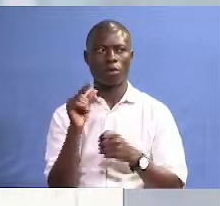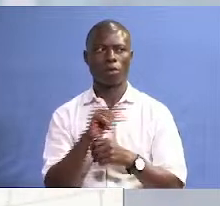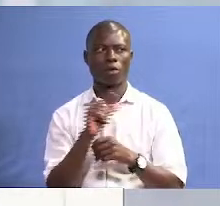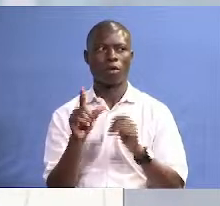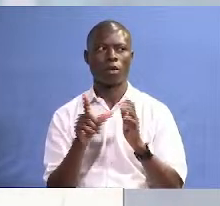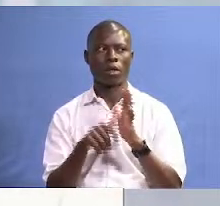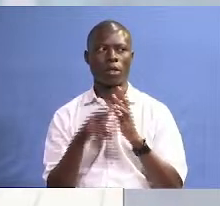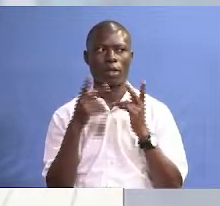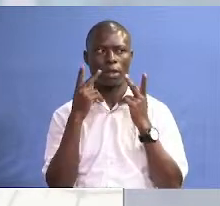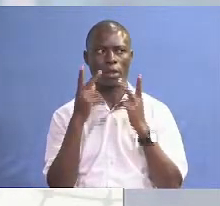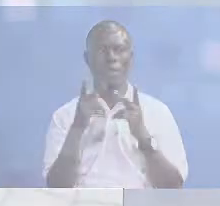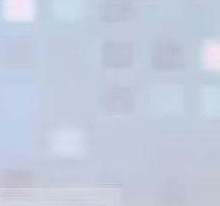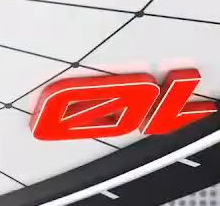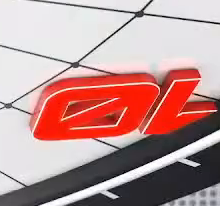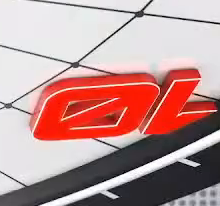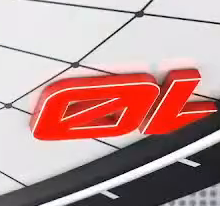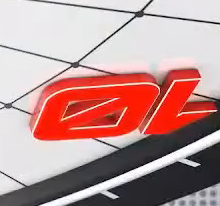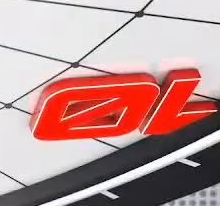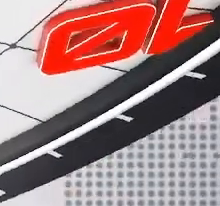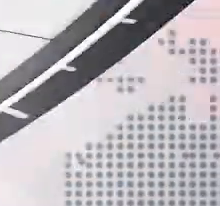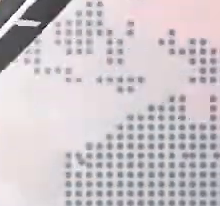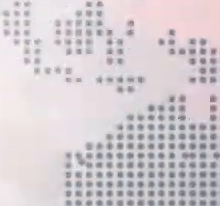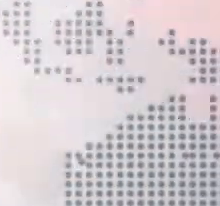next, Sports News.